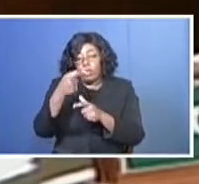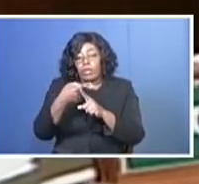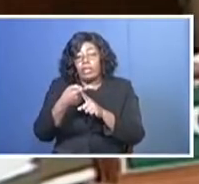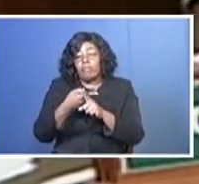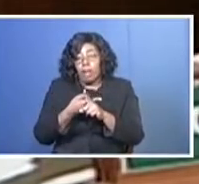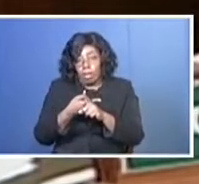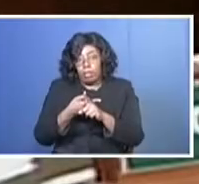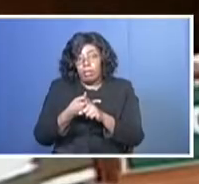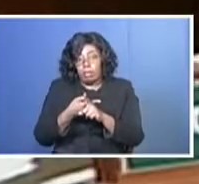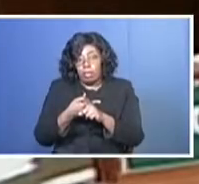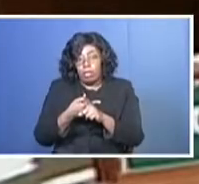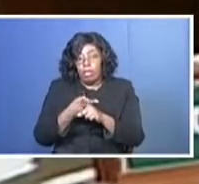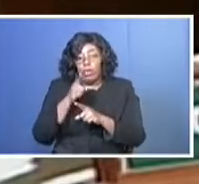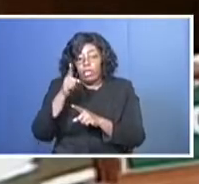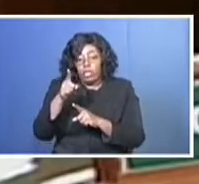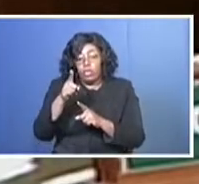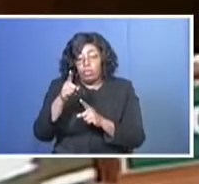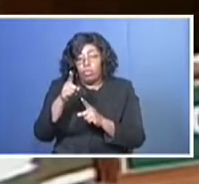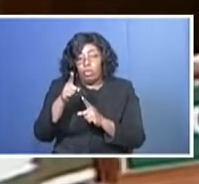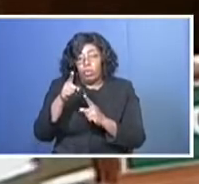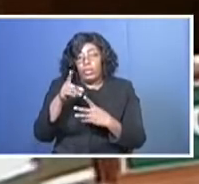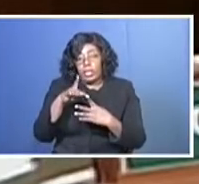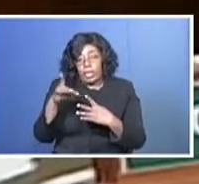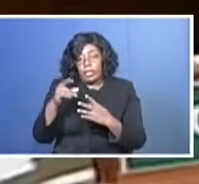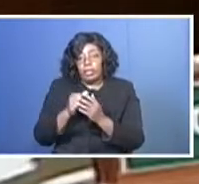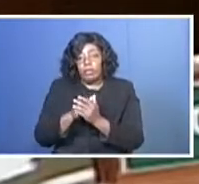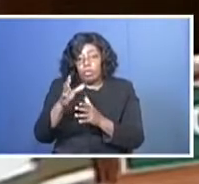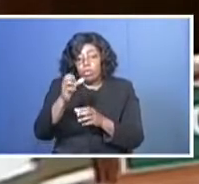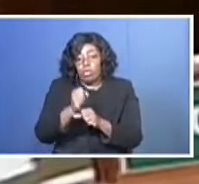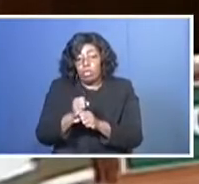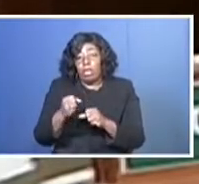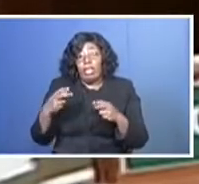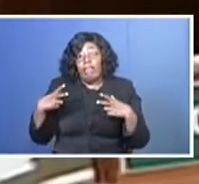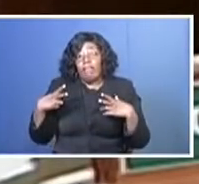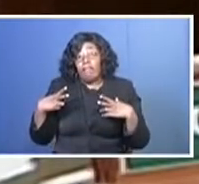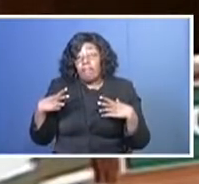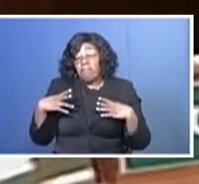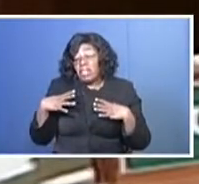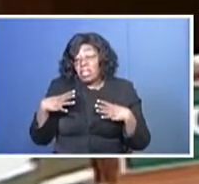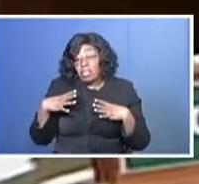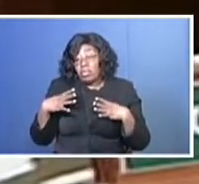months when you were first elected. You took vacation.